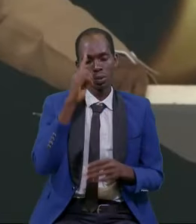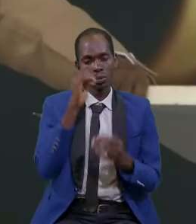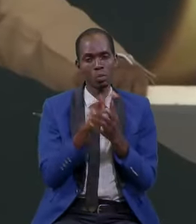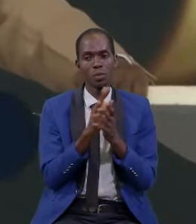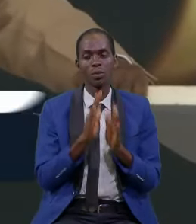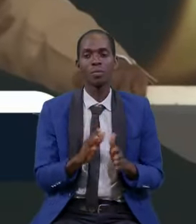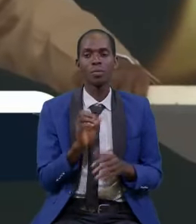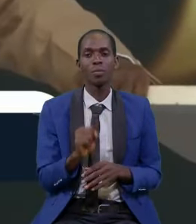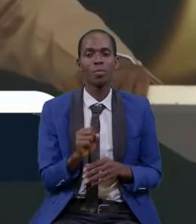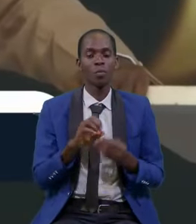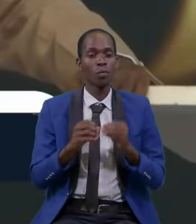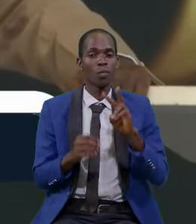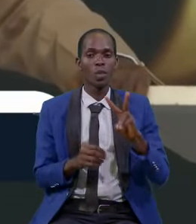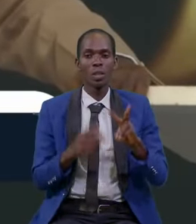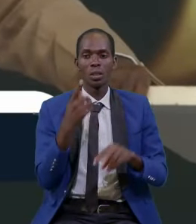the